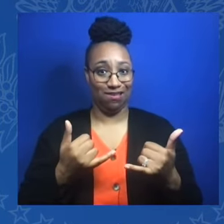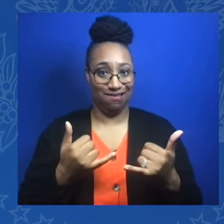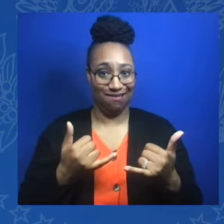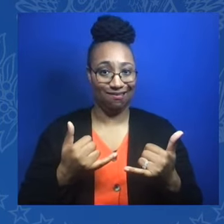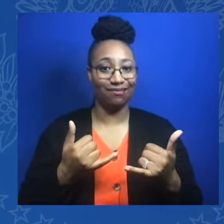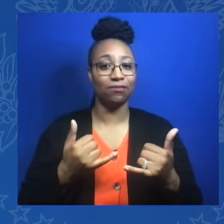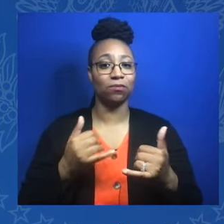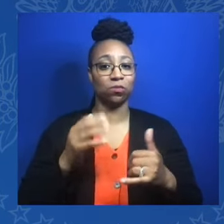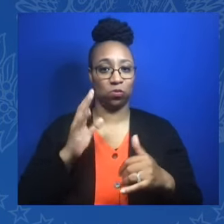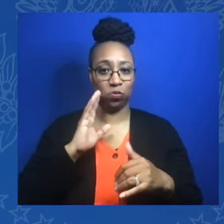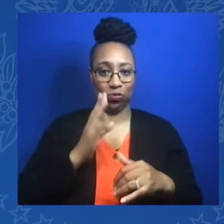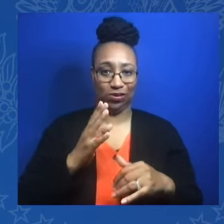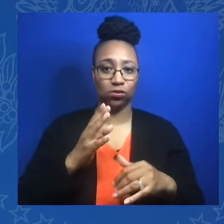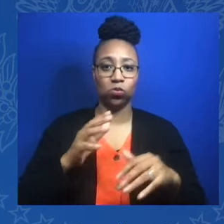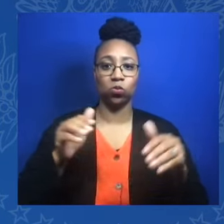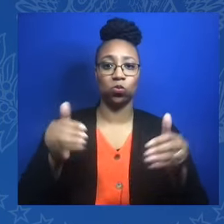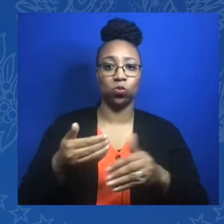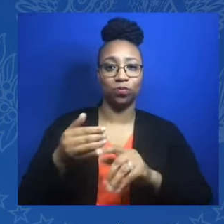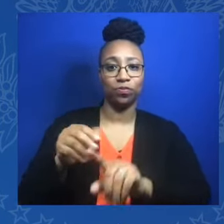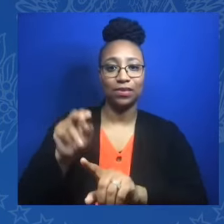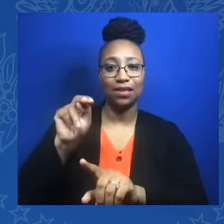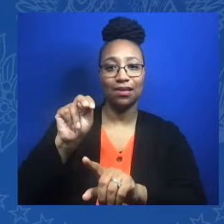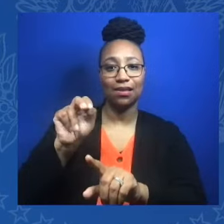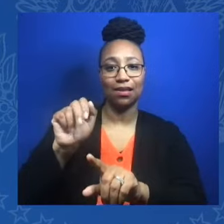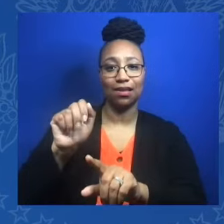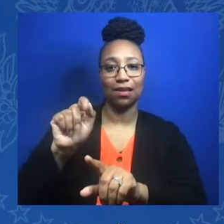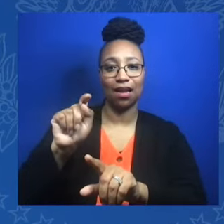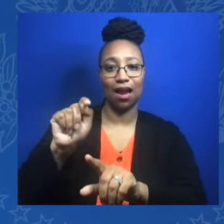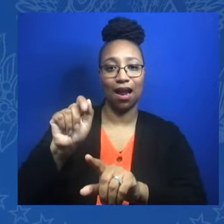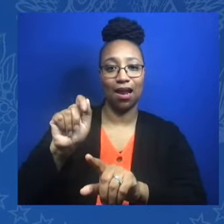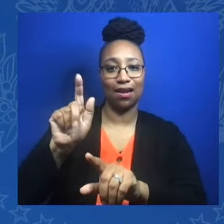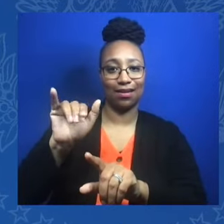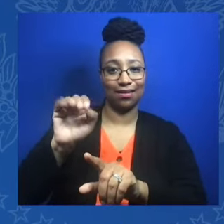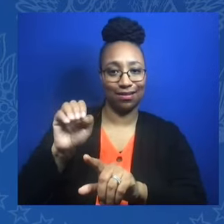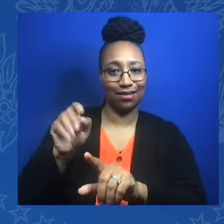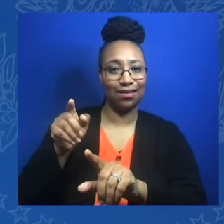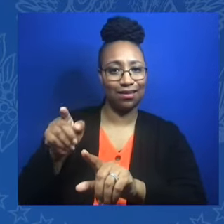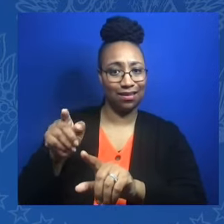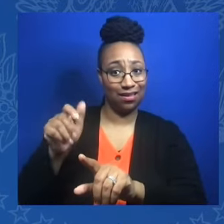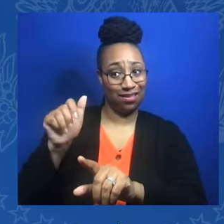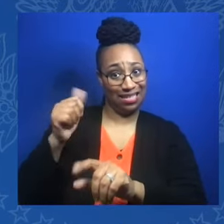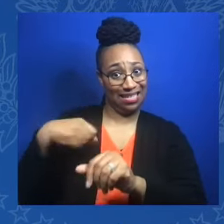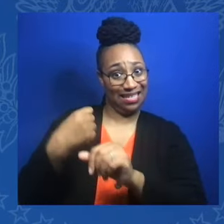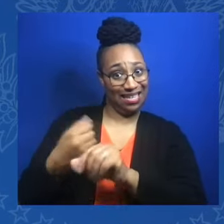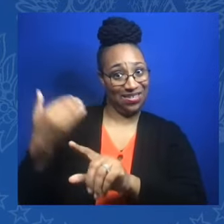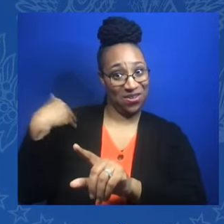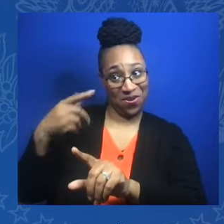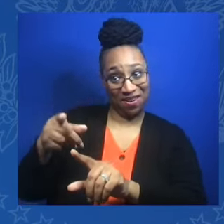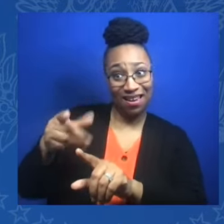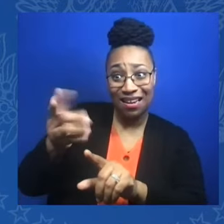Natalia arrived in Canada from Ukraine more than 10 years ago. Give us a wave, Natalia. Yes, thank you.